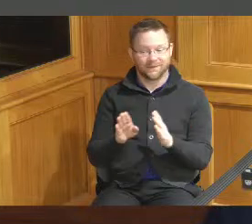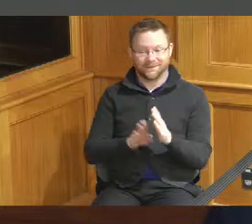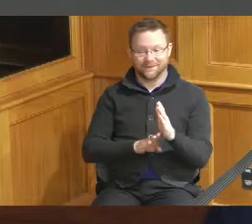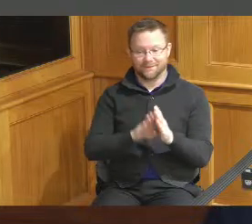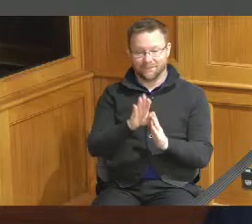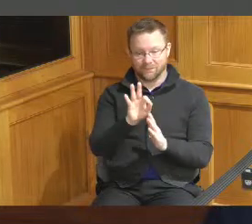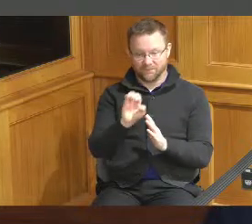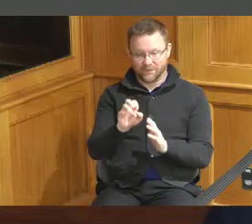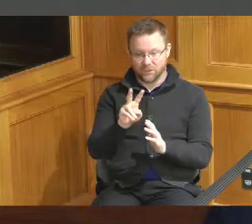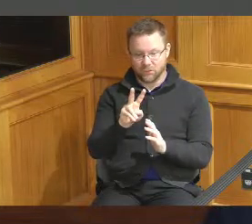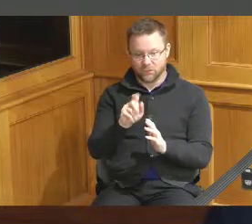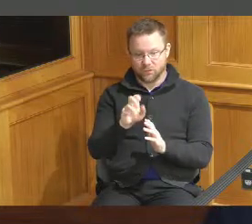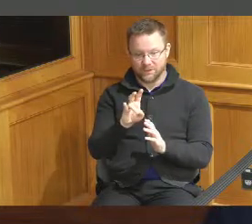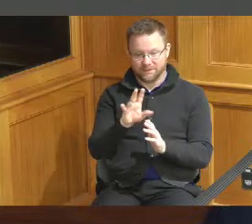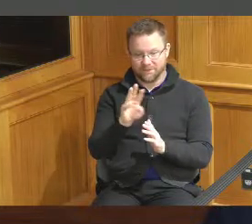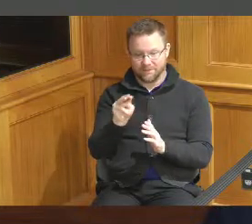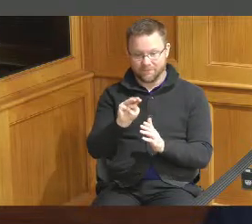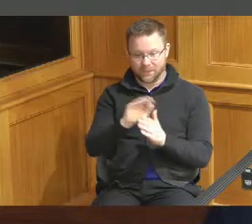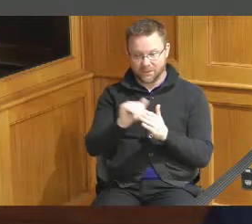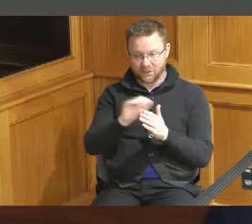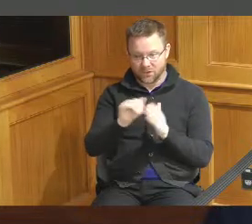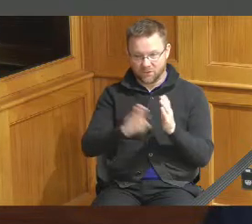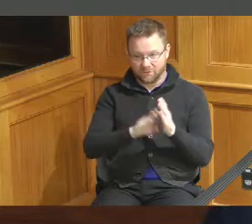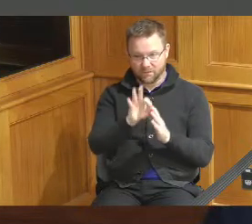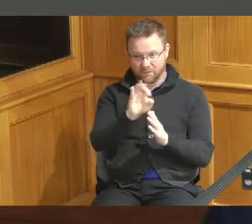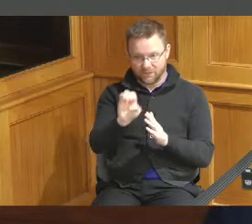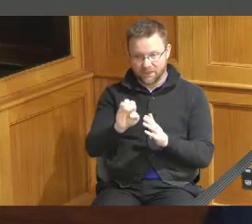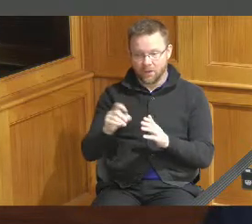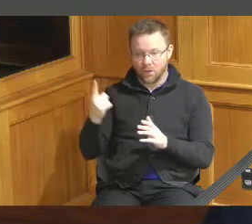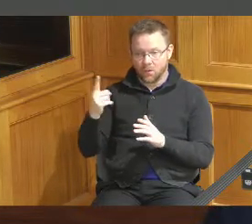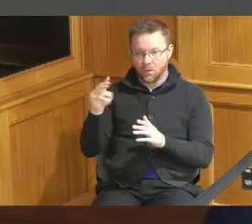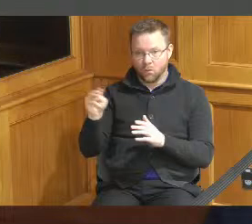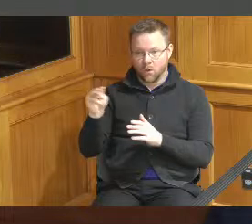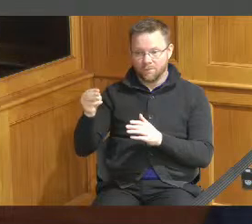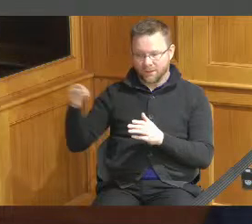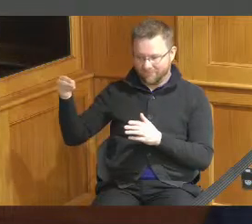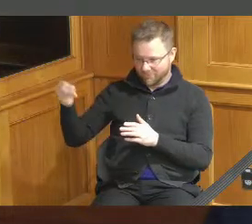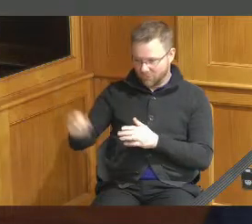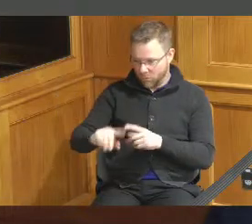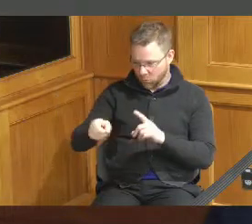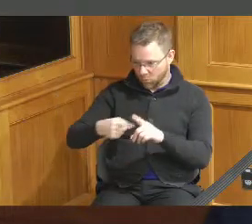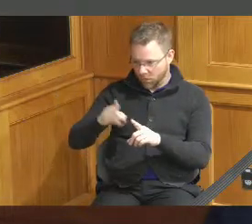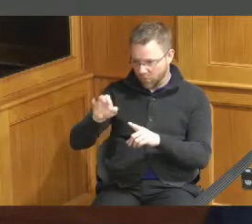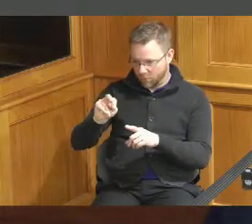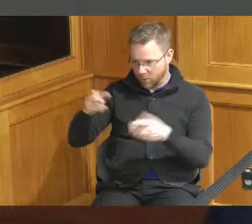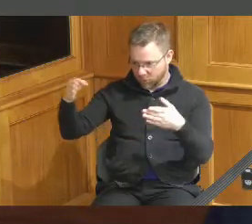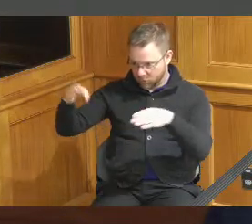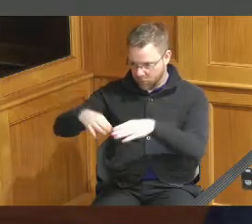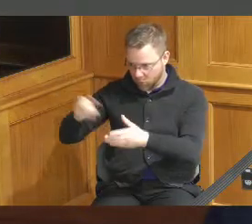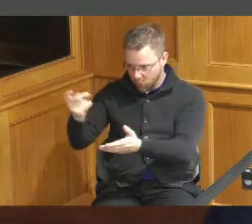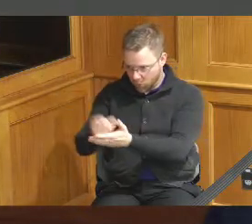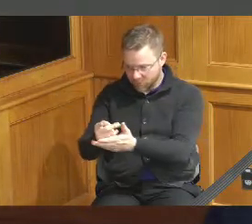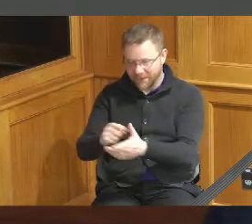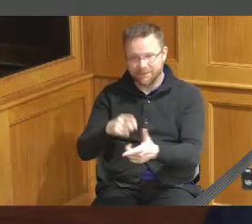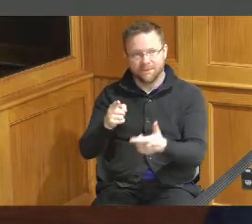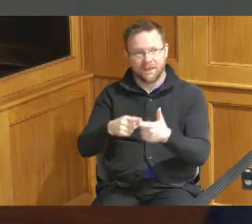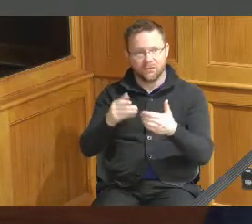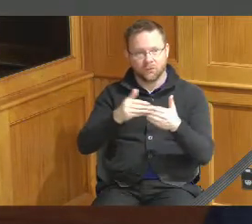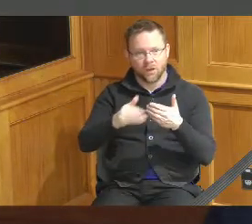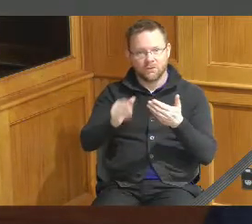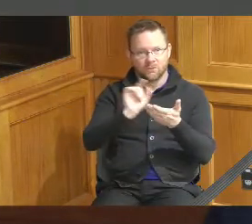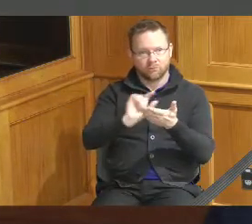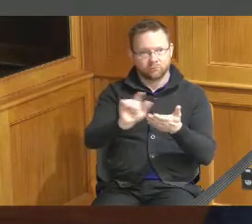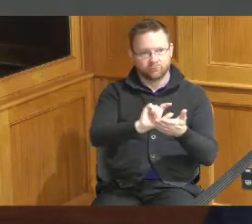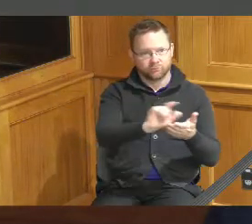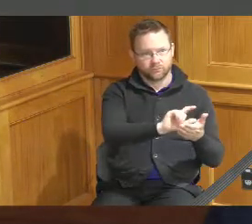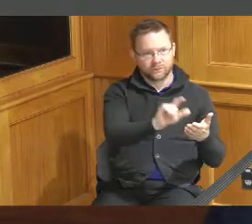development fee, the $2.75 million development fee, there'd be $1 million paid at the closing of the bonds, and then the rest of it through equal installments, and it would be